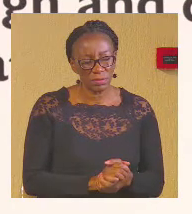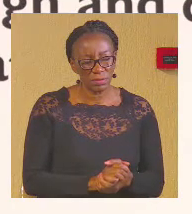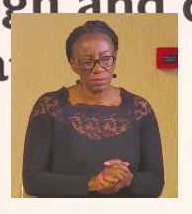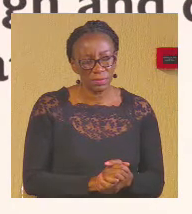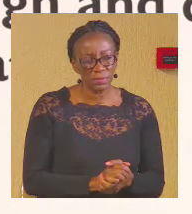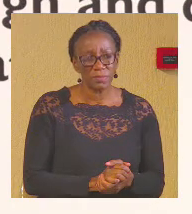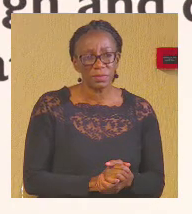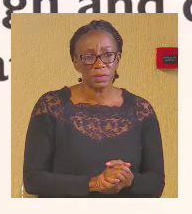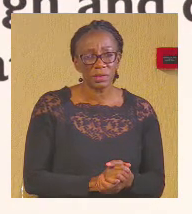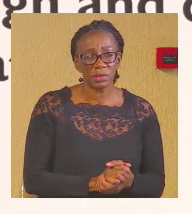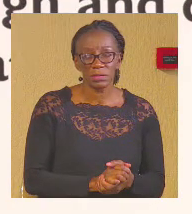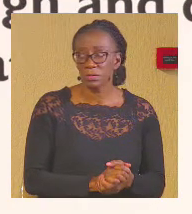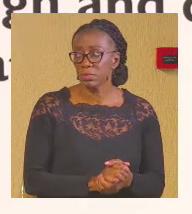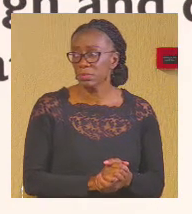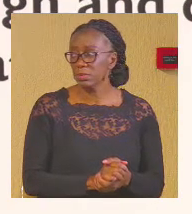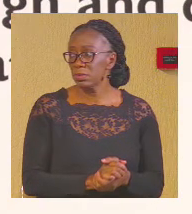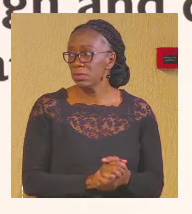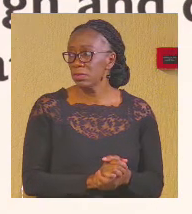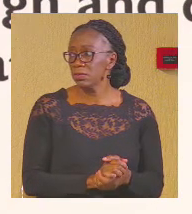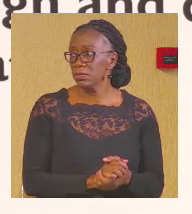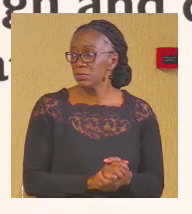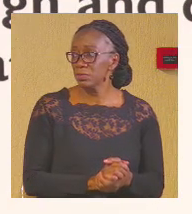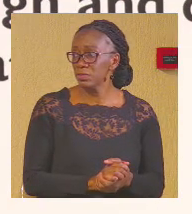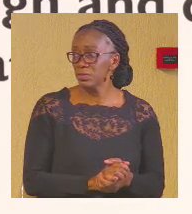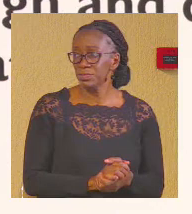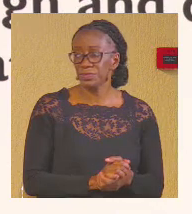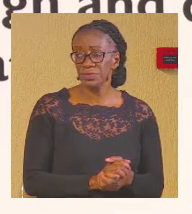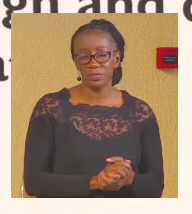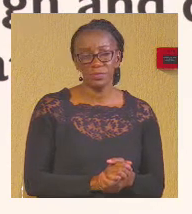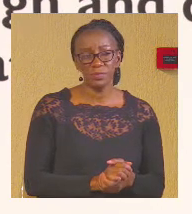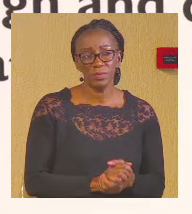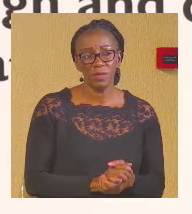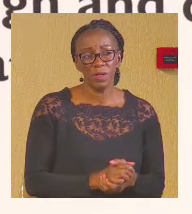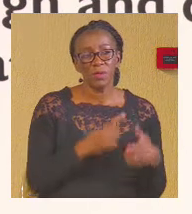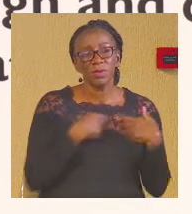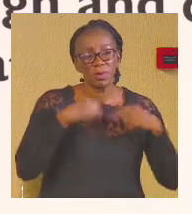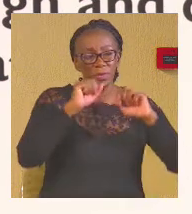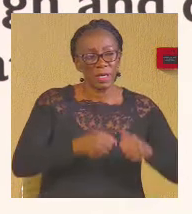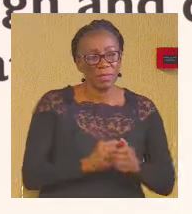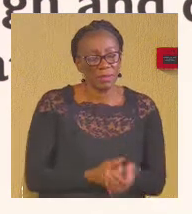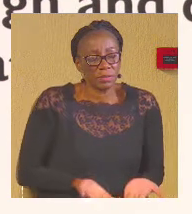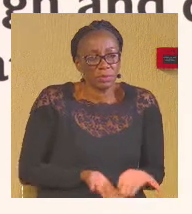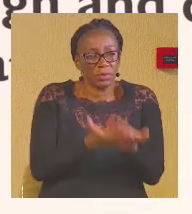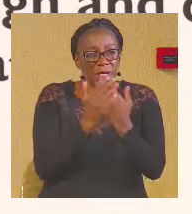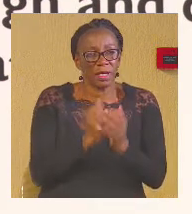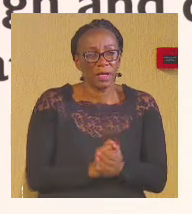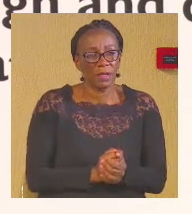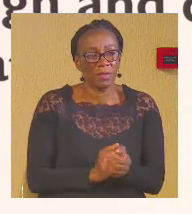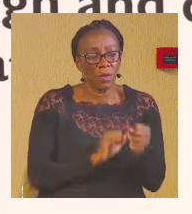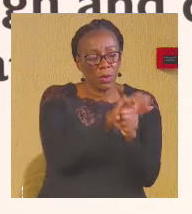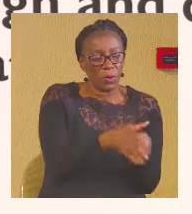rather have those isolation facilities compatible to be able to treat patients who are